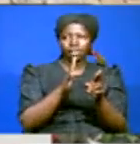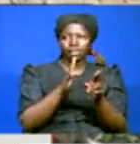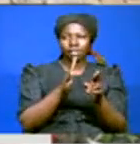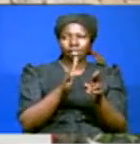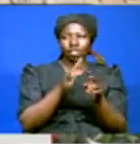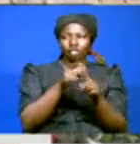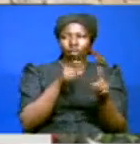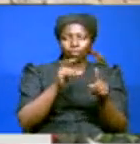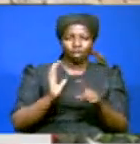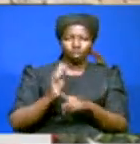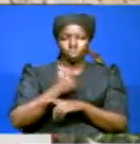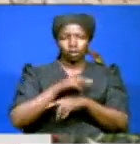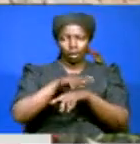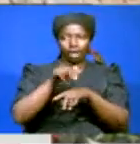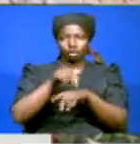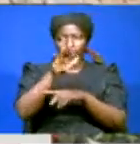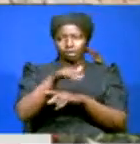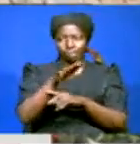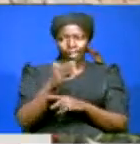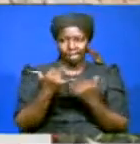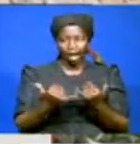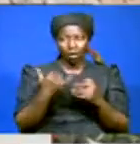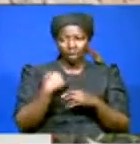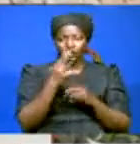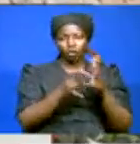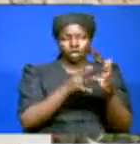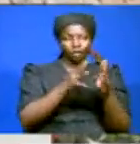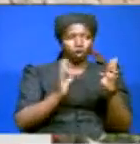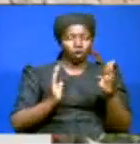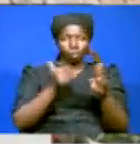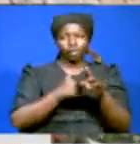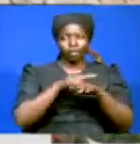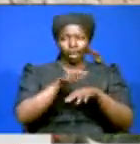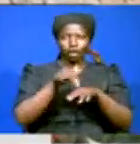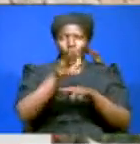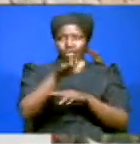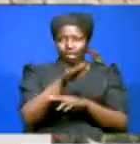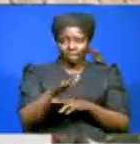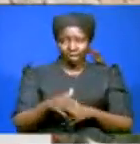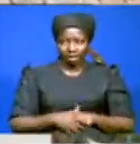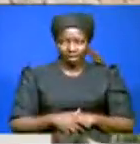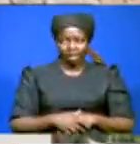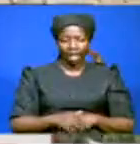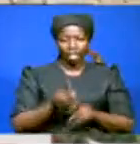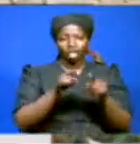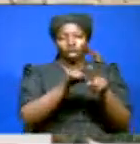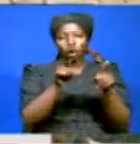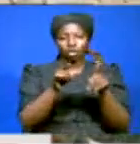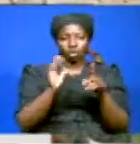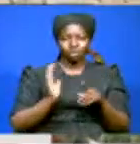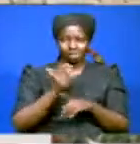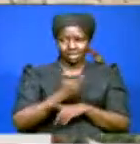Assembly. We currently have 44 committees of the National Assembly, and those committees would,